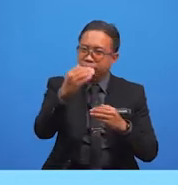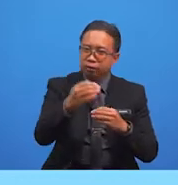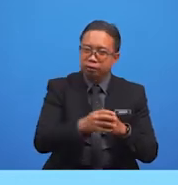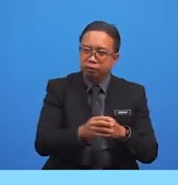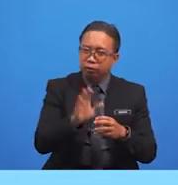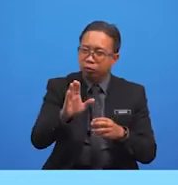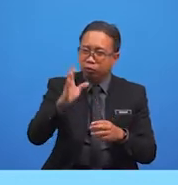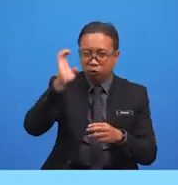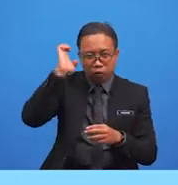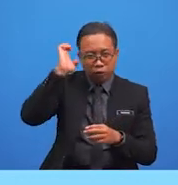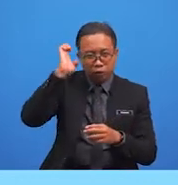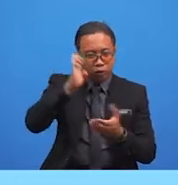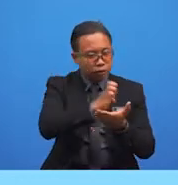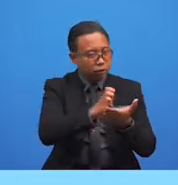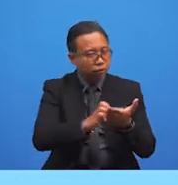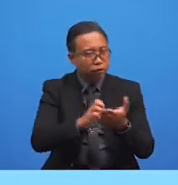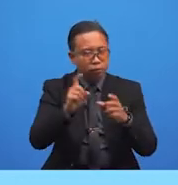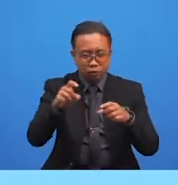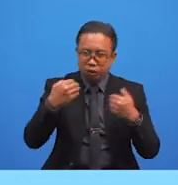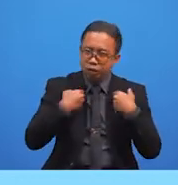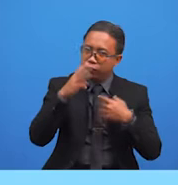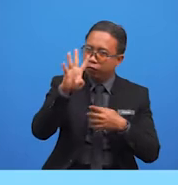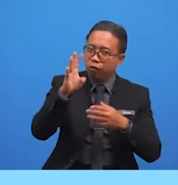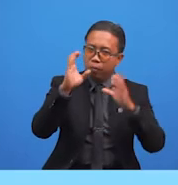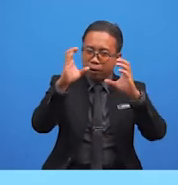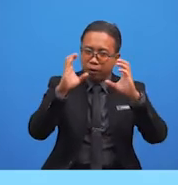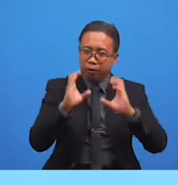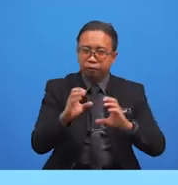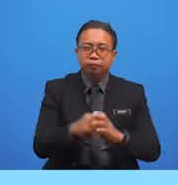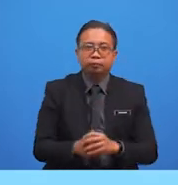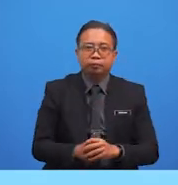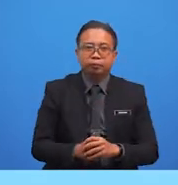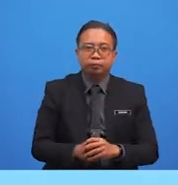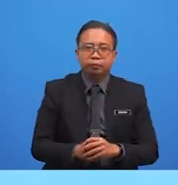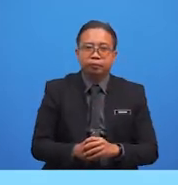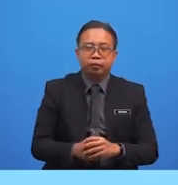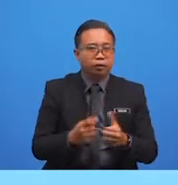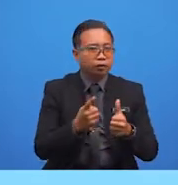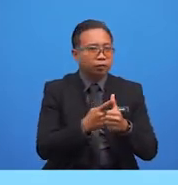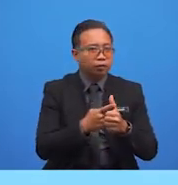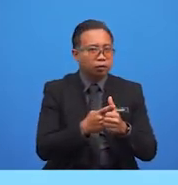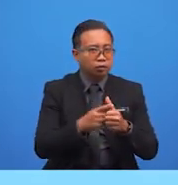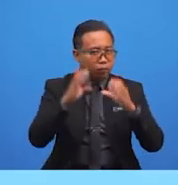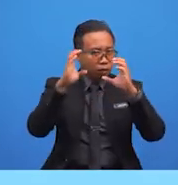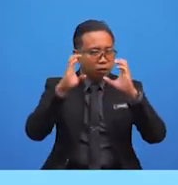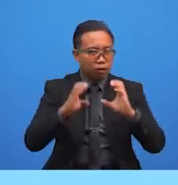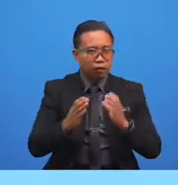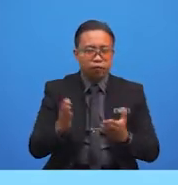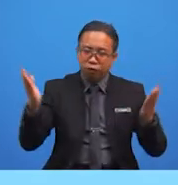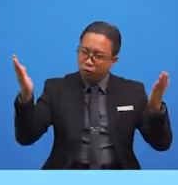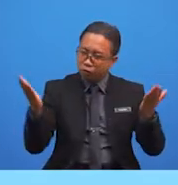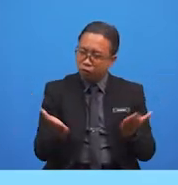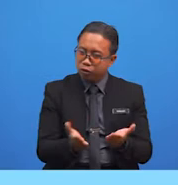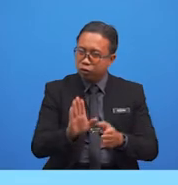Next, your essay should consist of four paragraphs. First paragraph, your